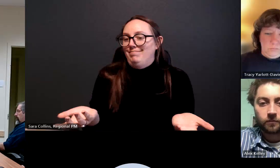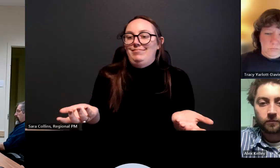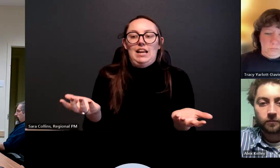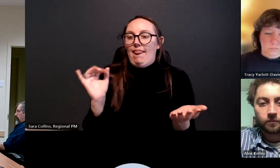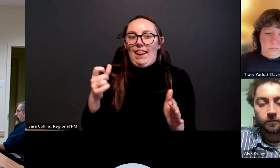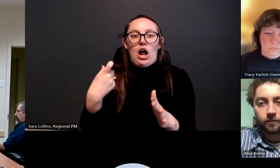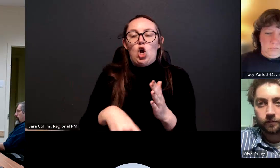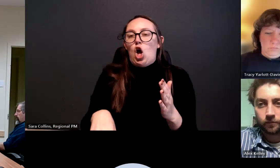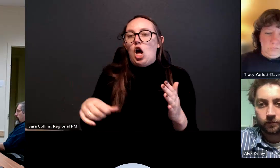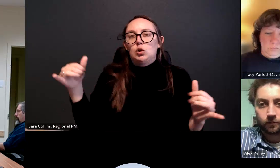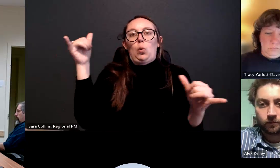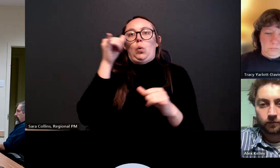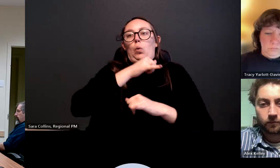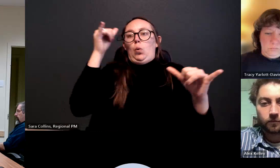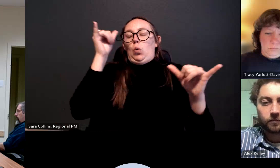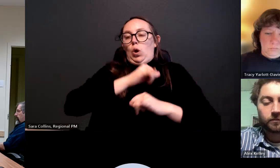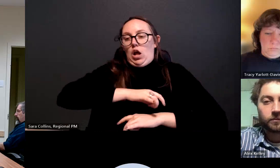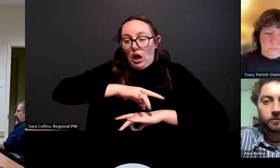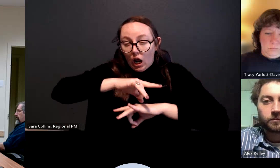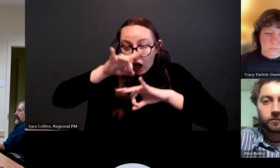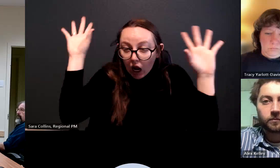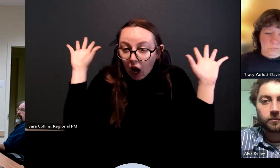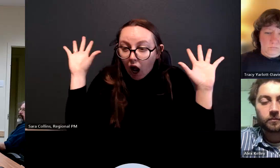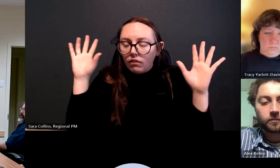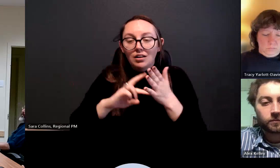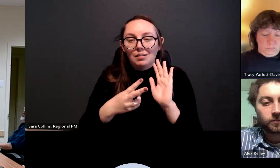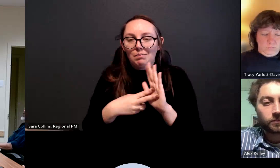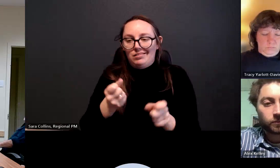another section of underground yet to be done